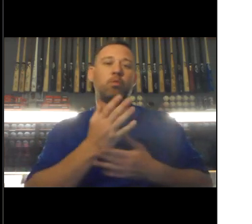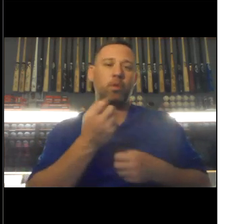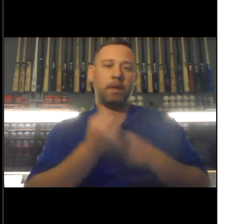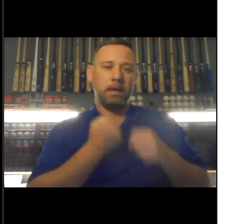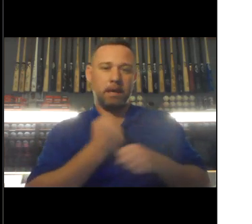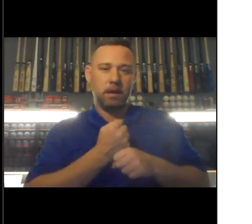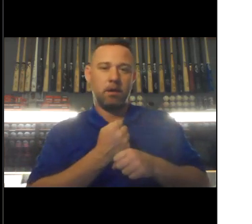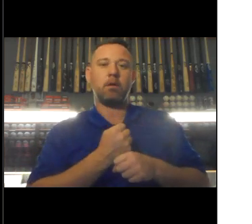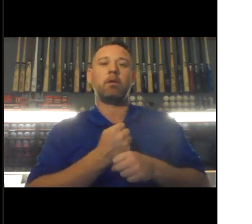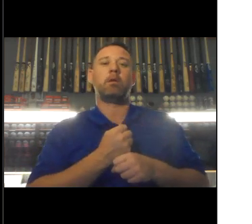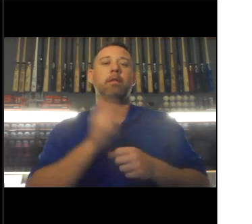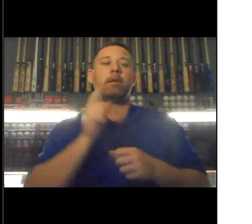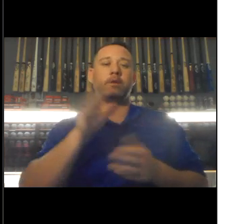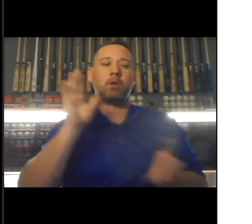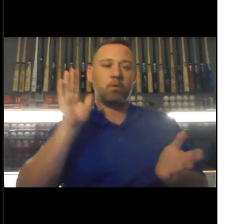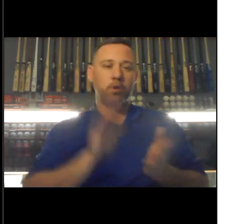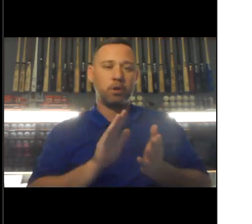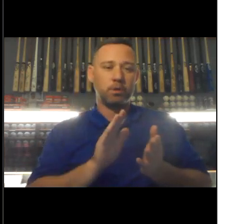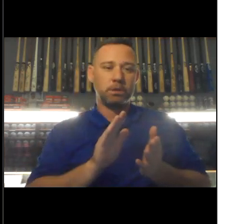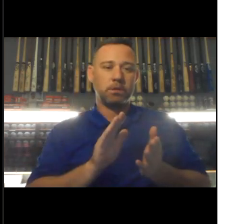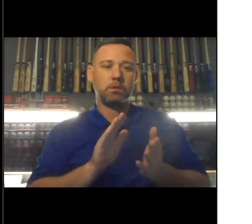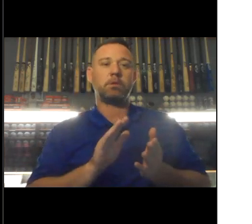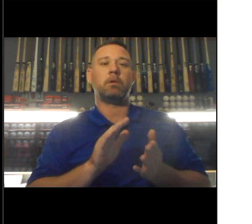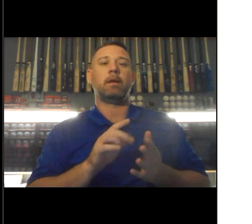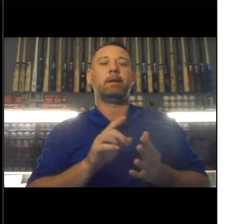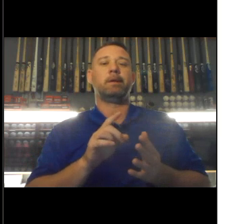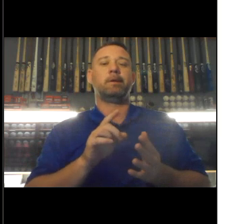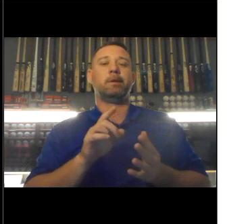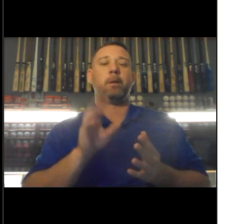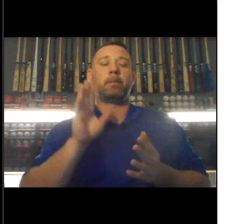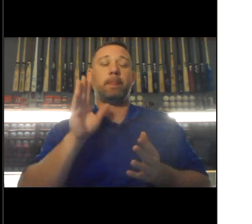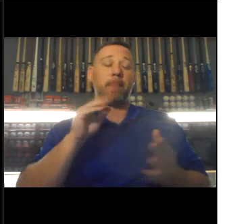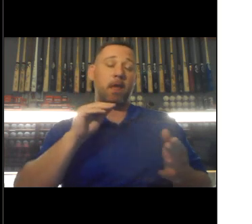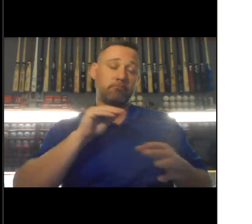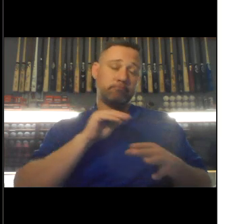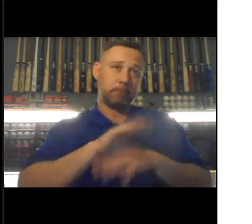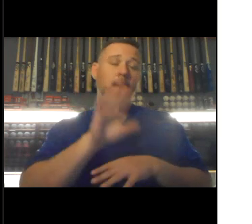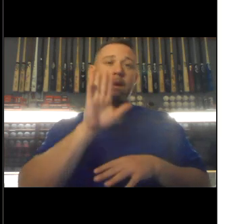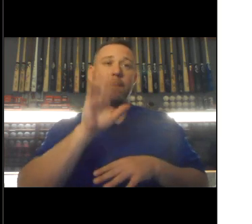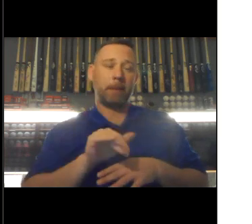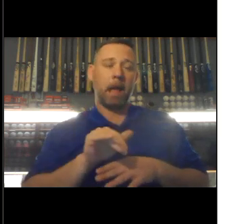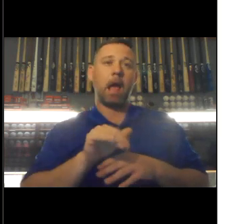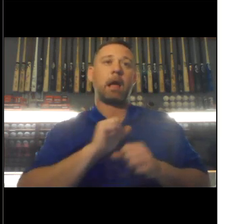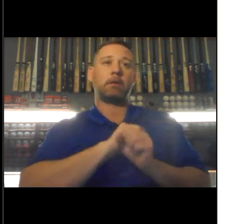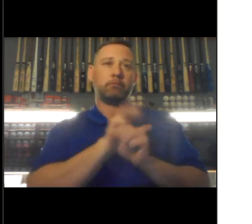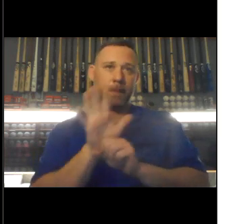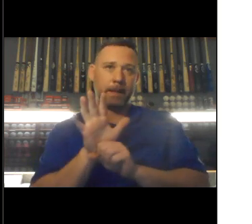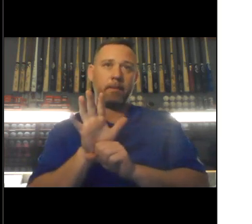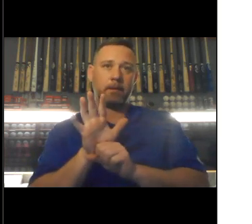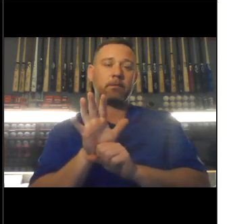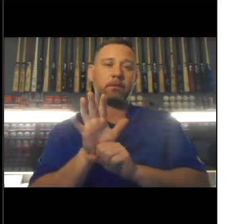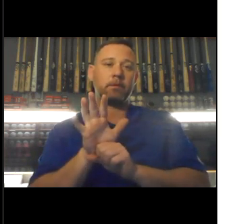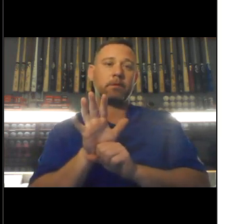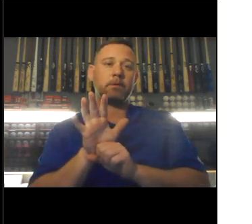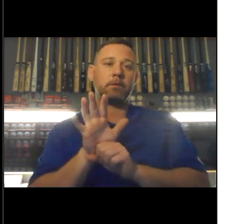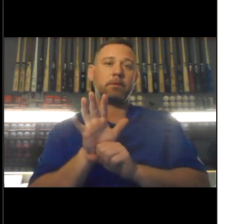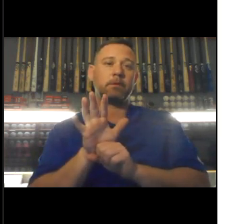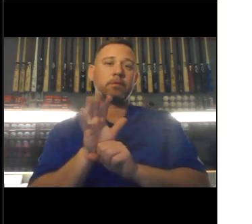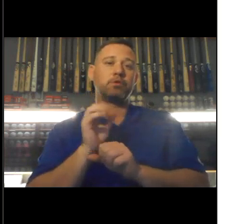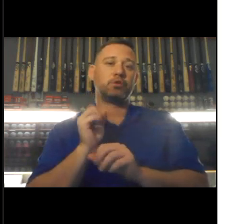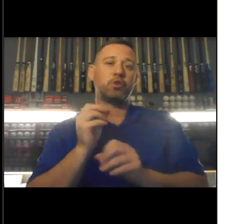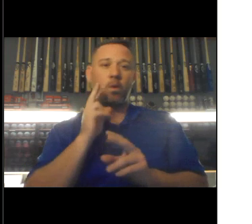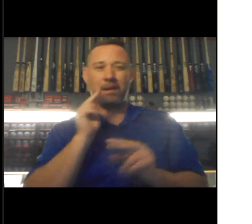These are the reduced projected revenues that are impacted by the pandemic. So we're continuing to monitor there just to